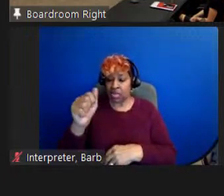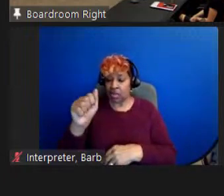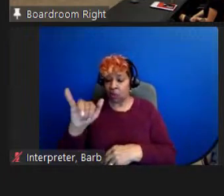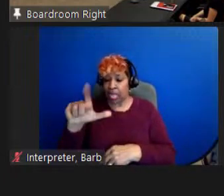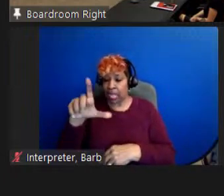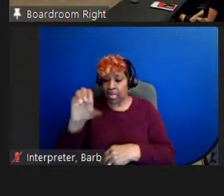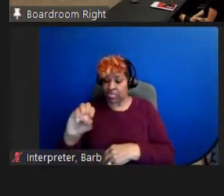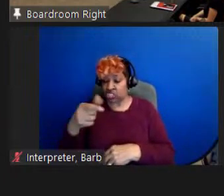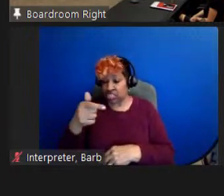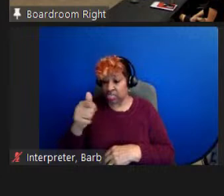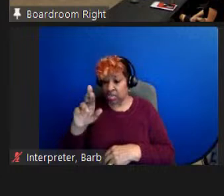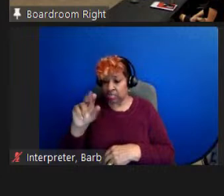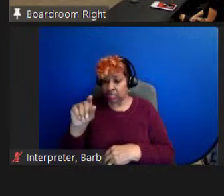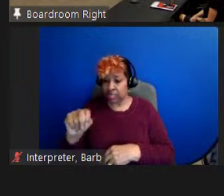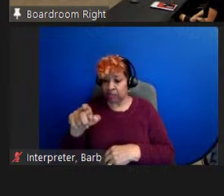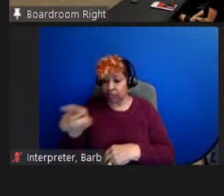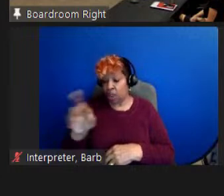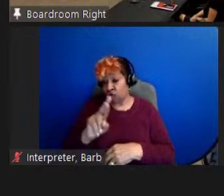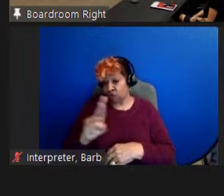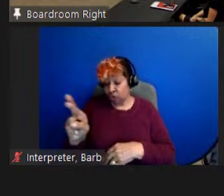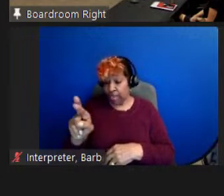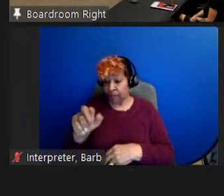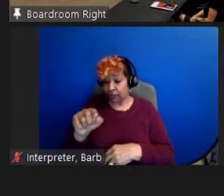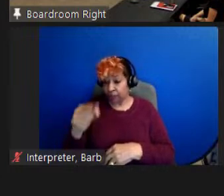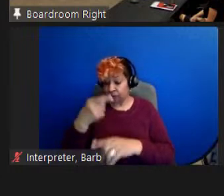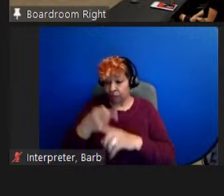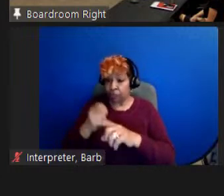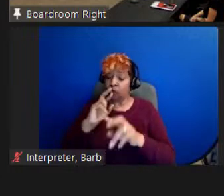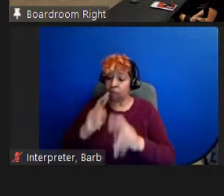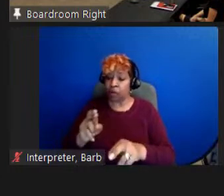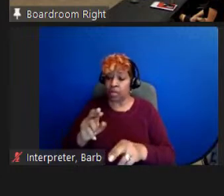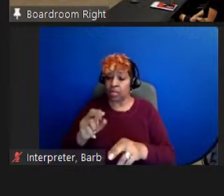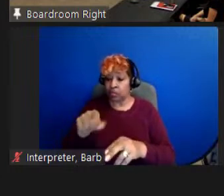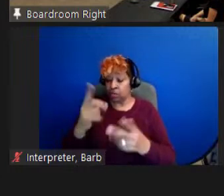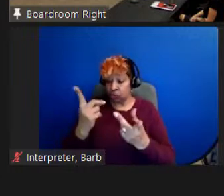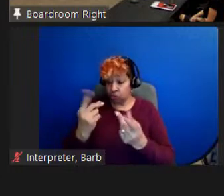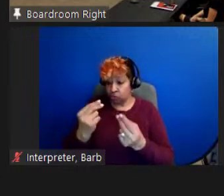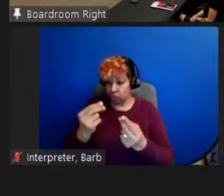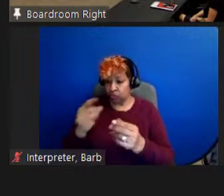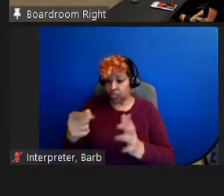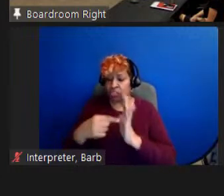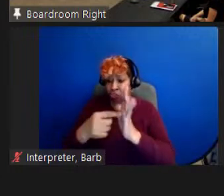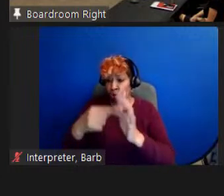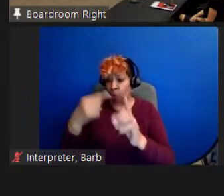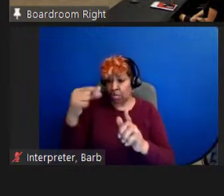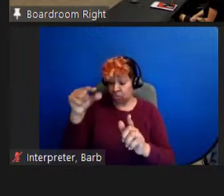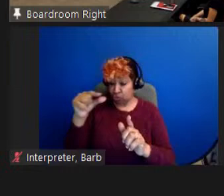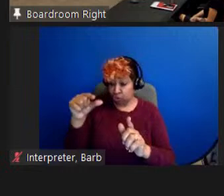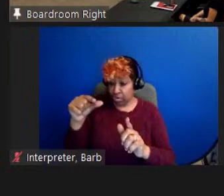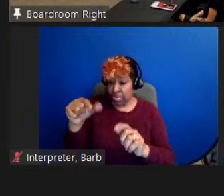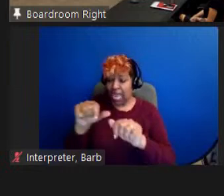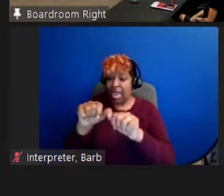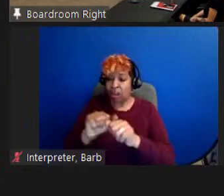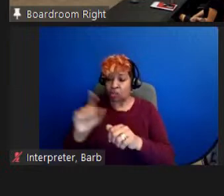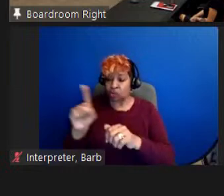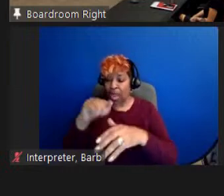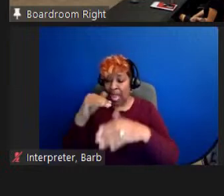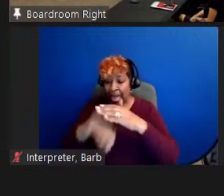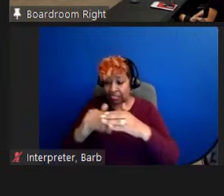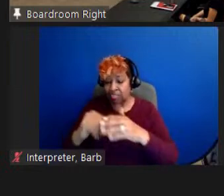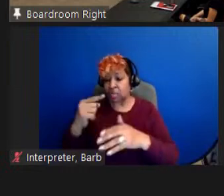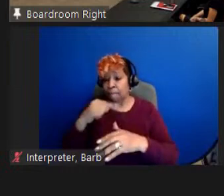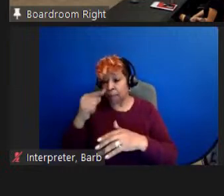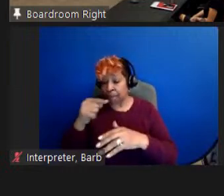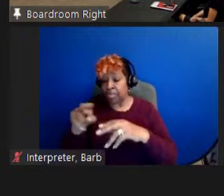together for us, also from the framing report. But what they're doing there is showing in green areas where access to public